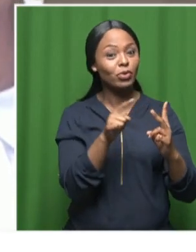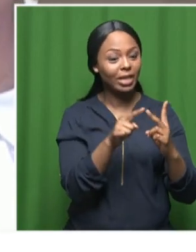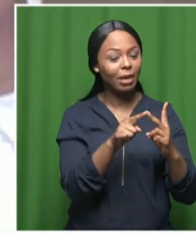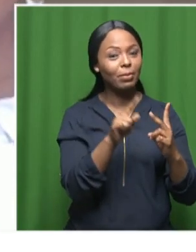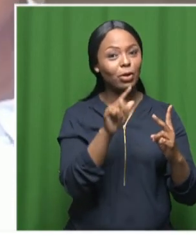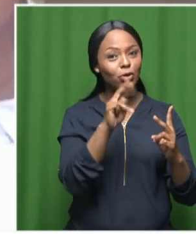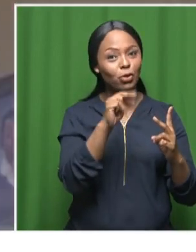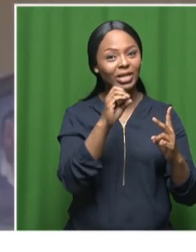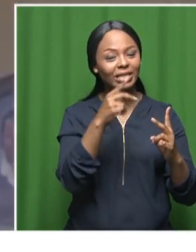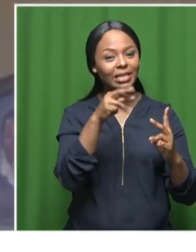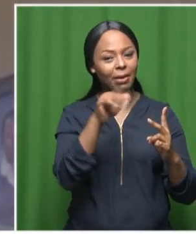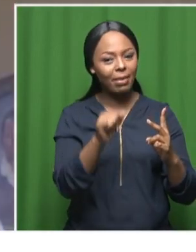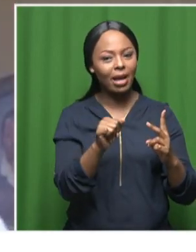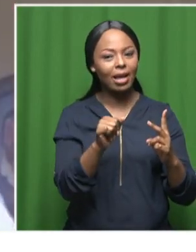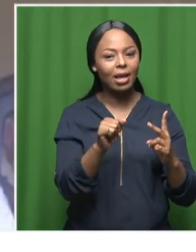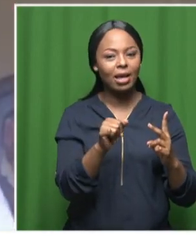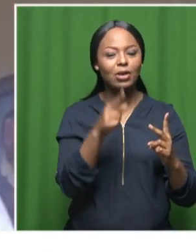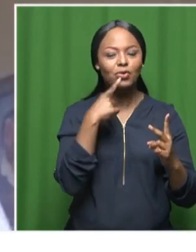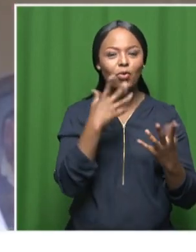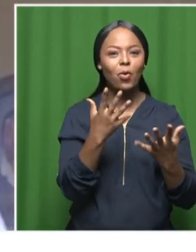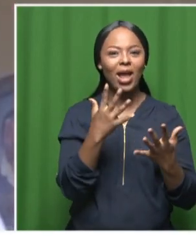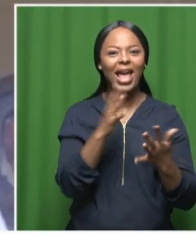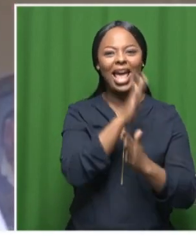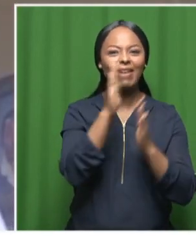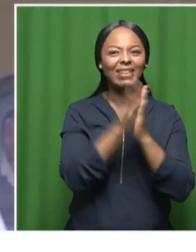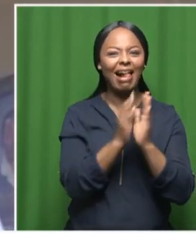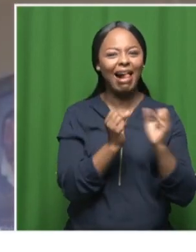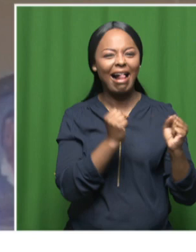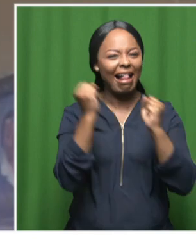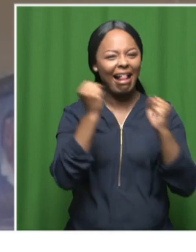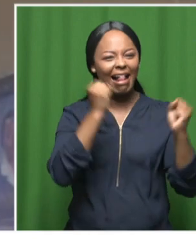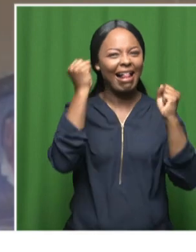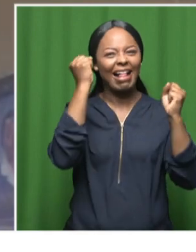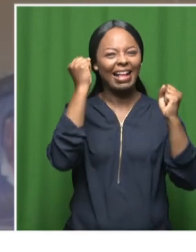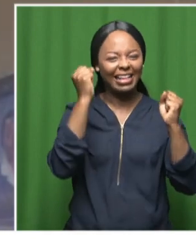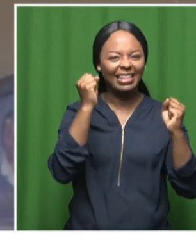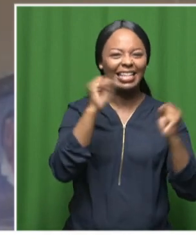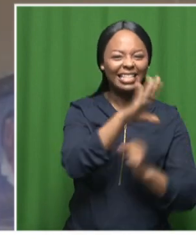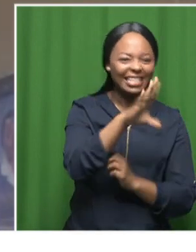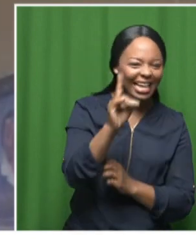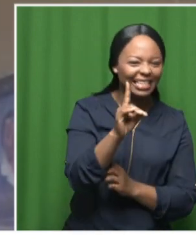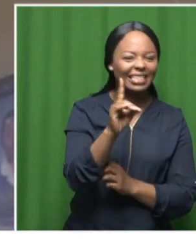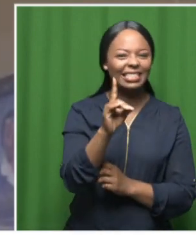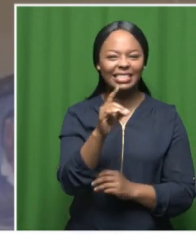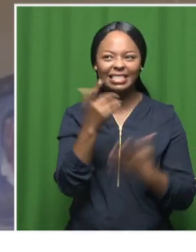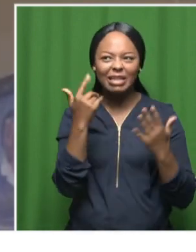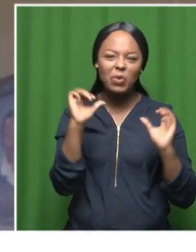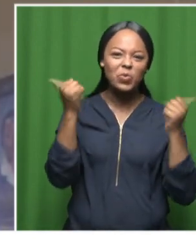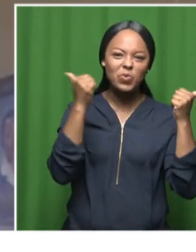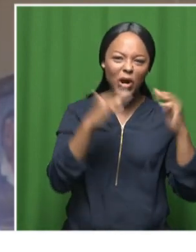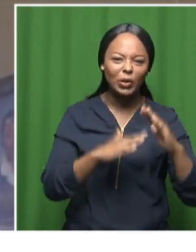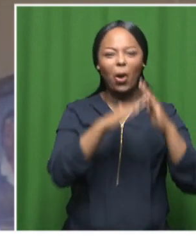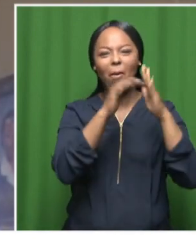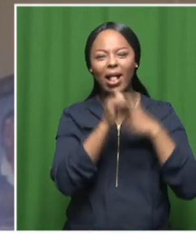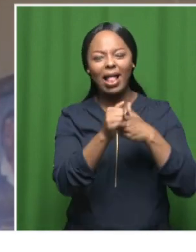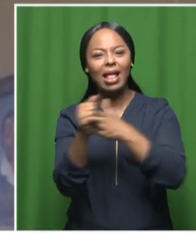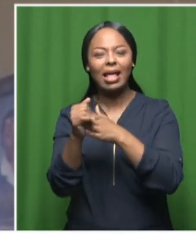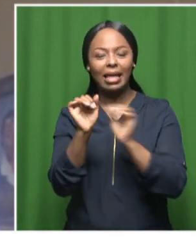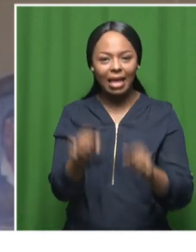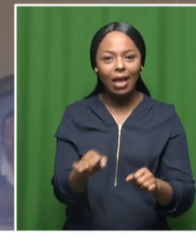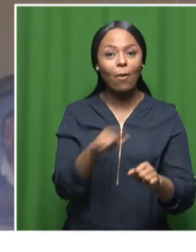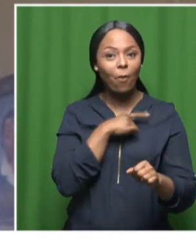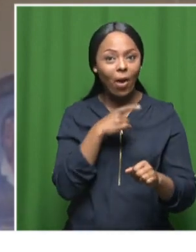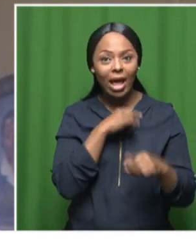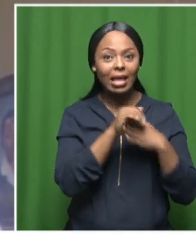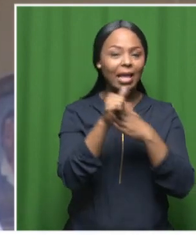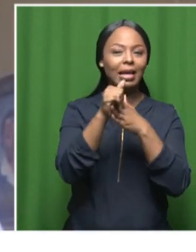taken it all, and it's possible to be in terms of just going in with those albums that are leading in this year. But they are leading simply because of